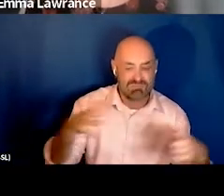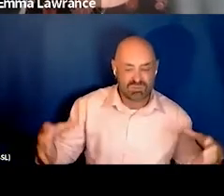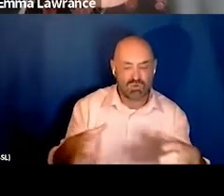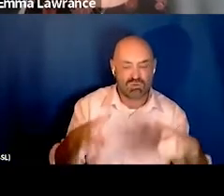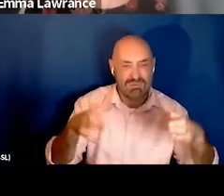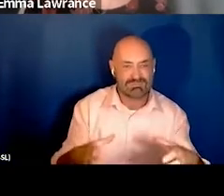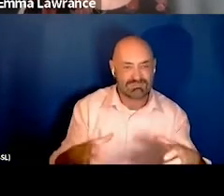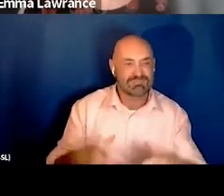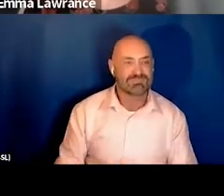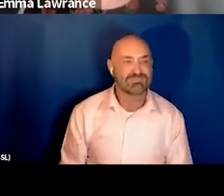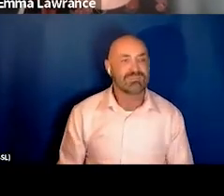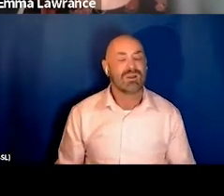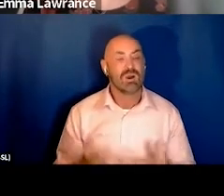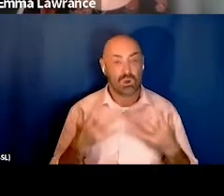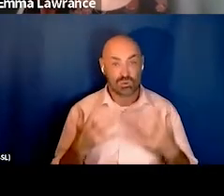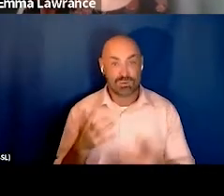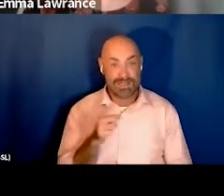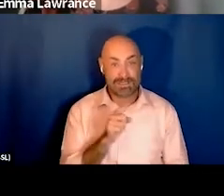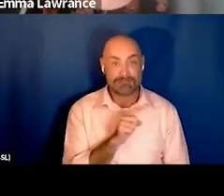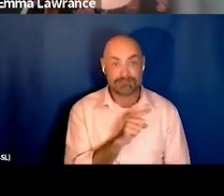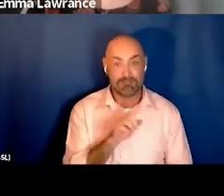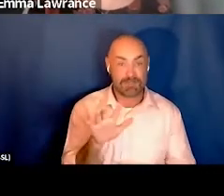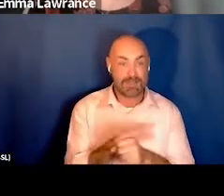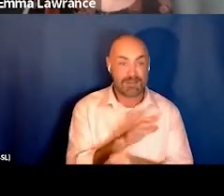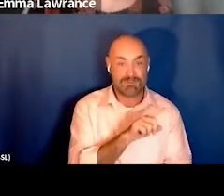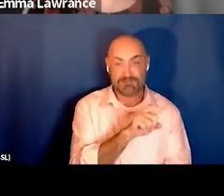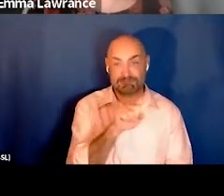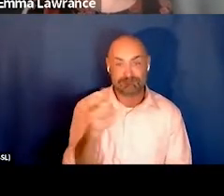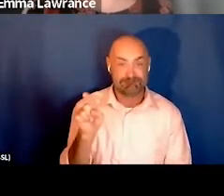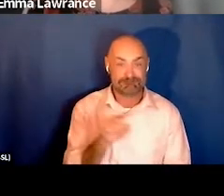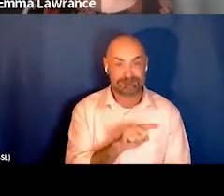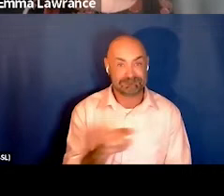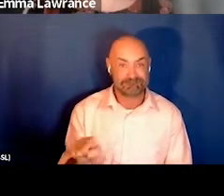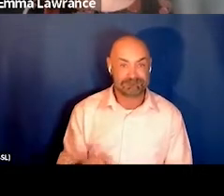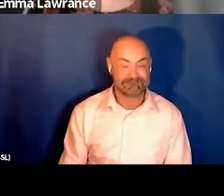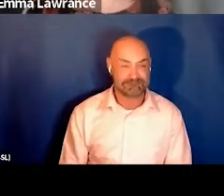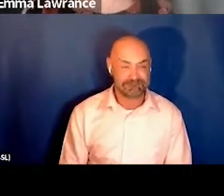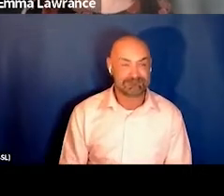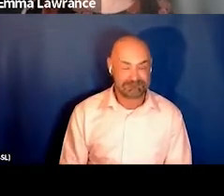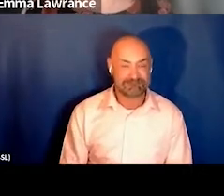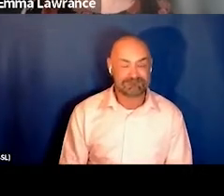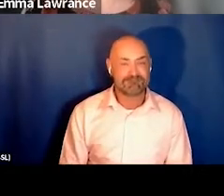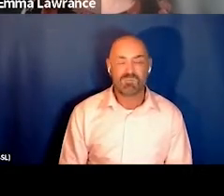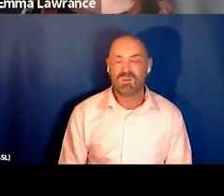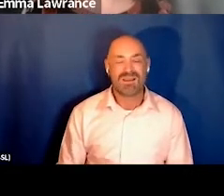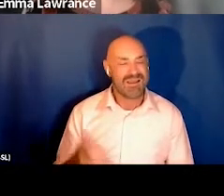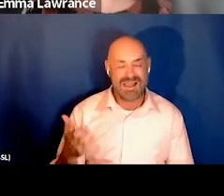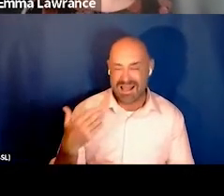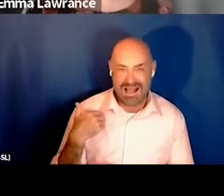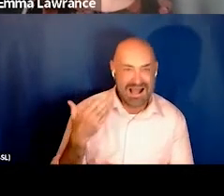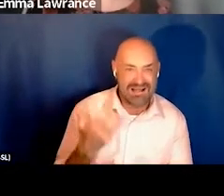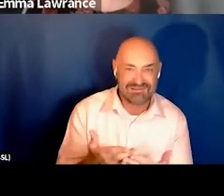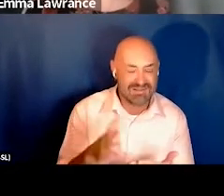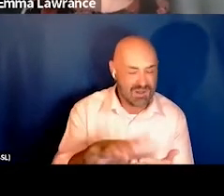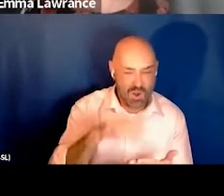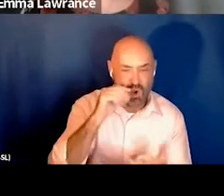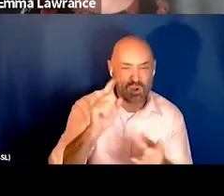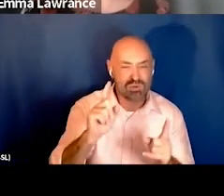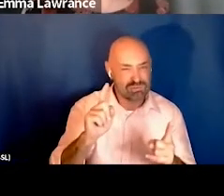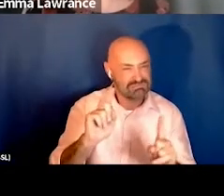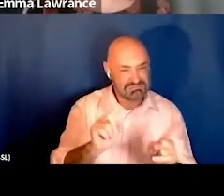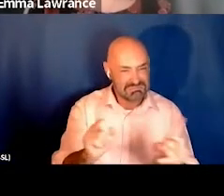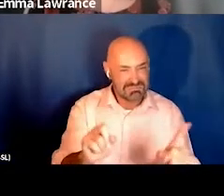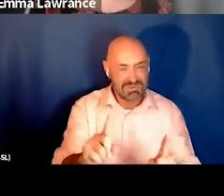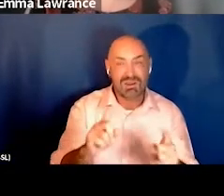So today I'm going to expand upon that and outline everything we've learned so far around how climate